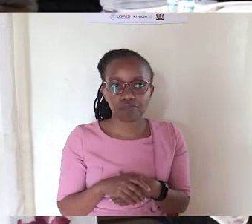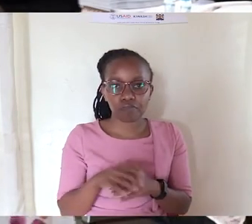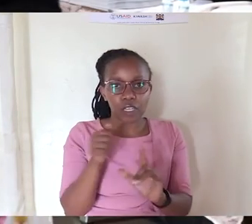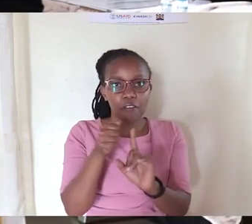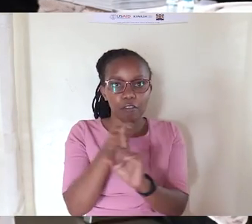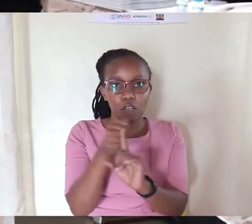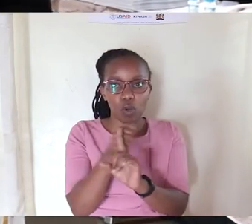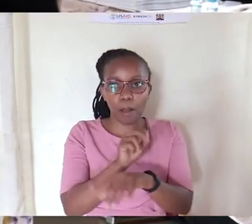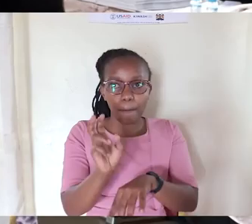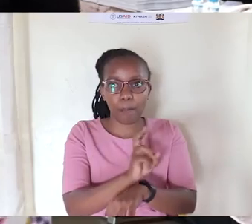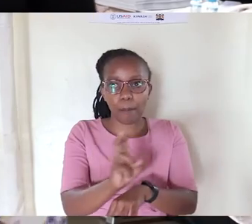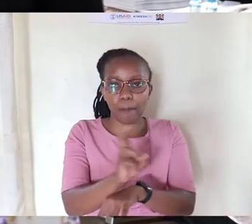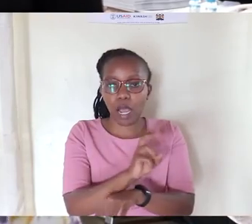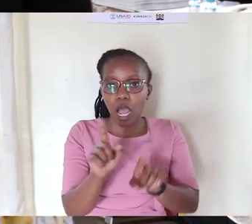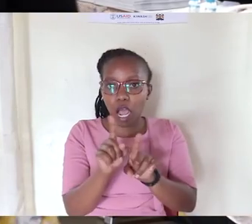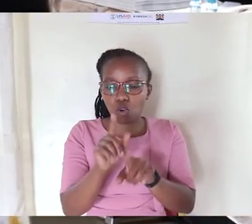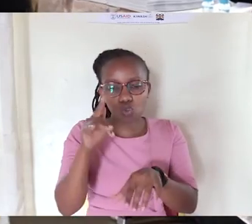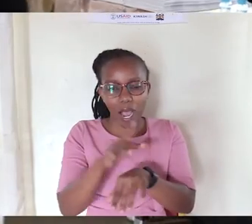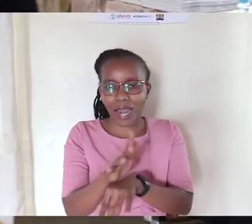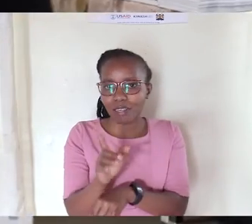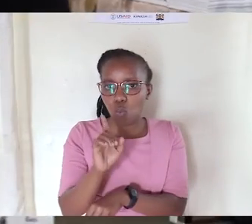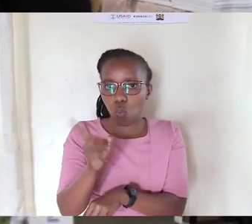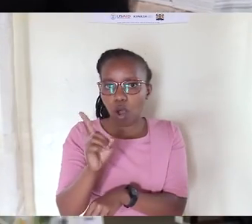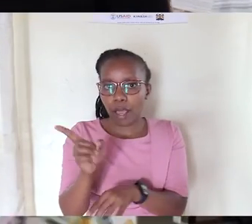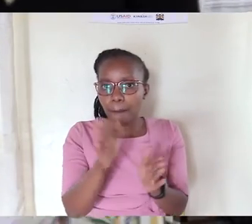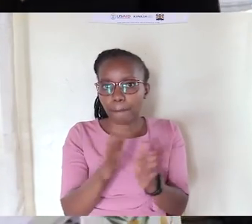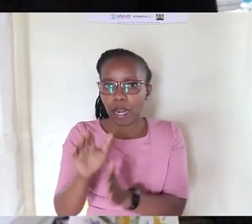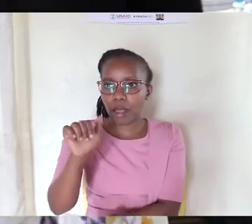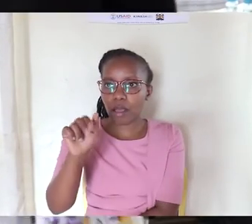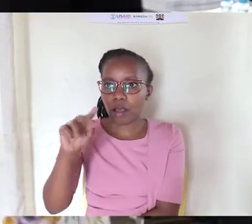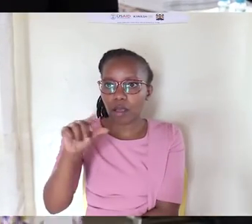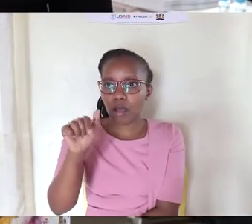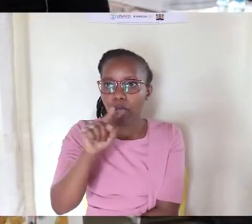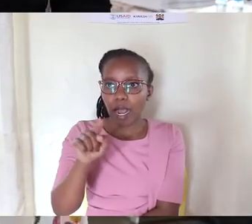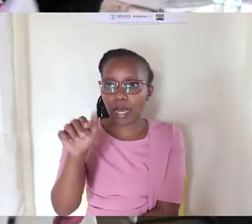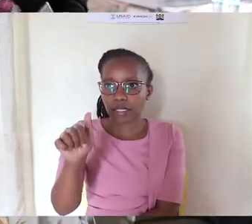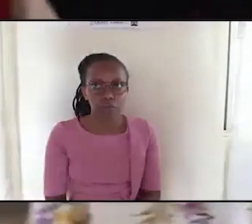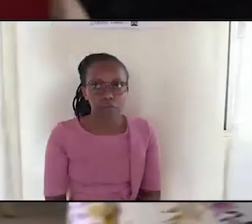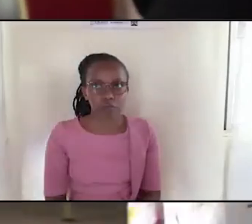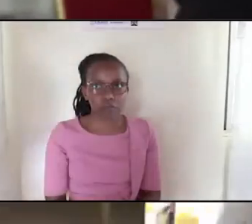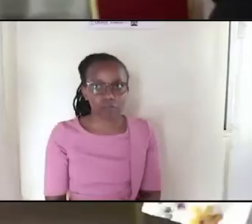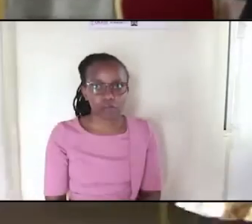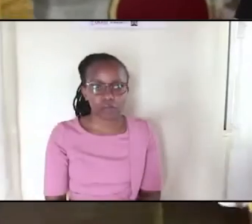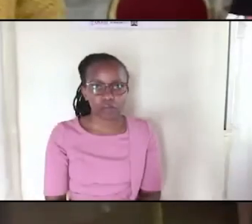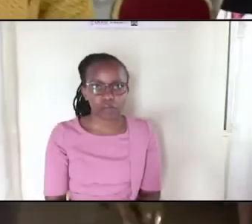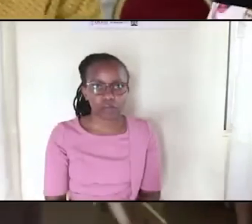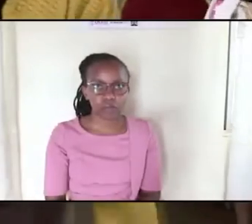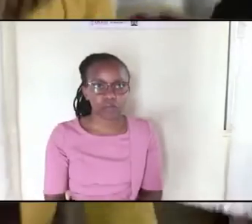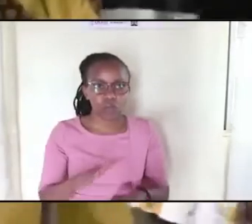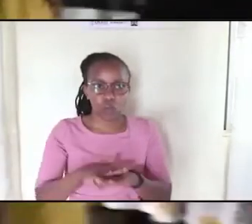violence monitoring and also early warning plan as a movement. Karibu Betty. Good afternoon,